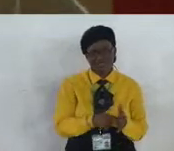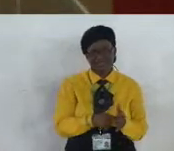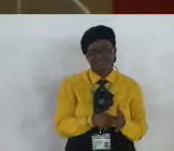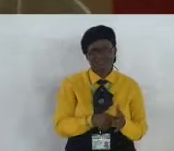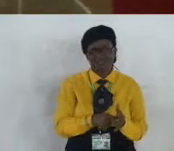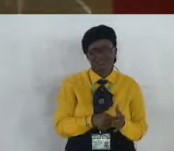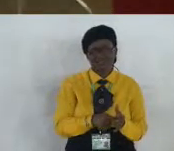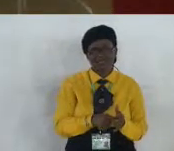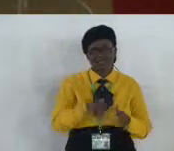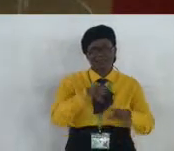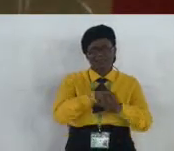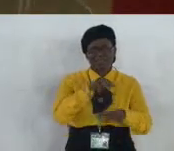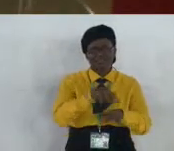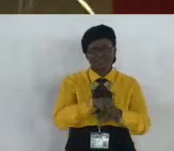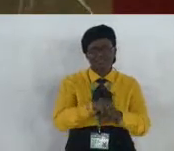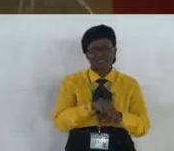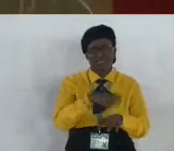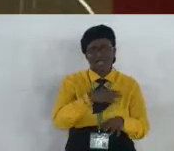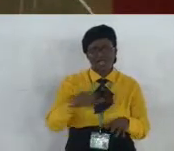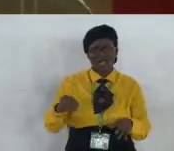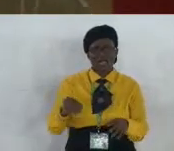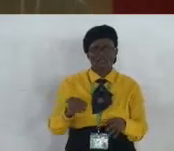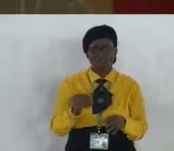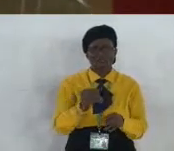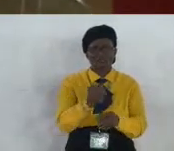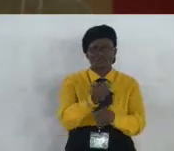and I got to ICE,